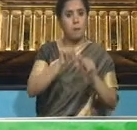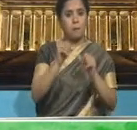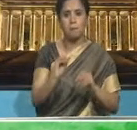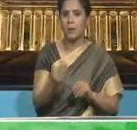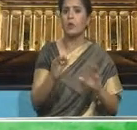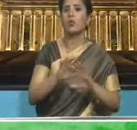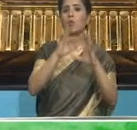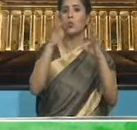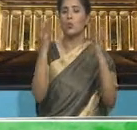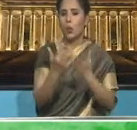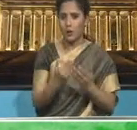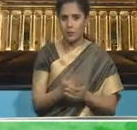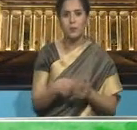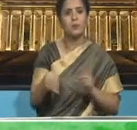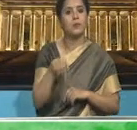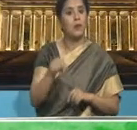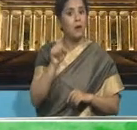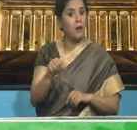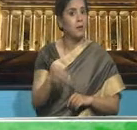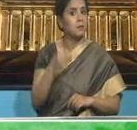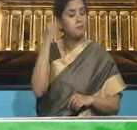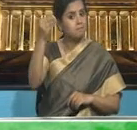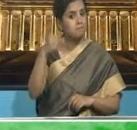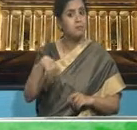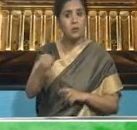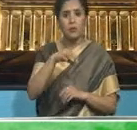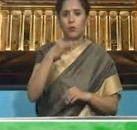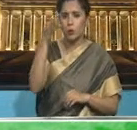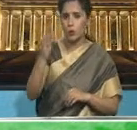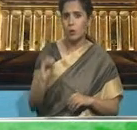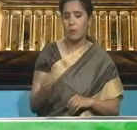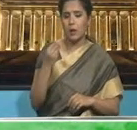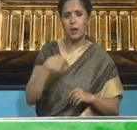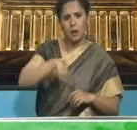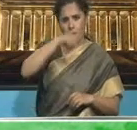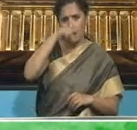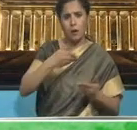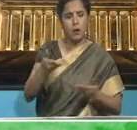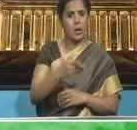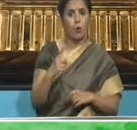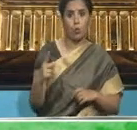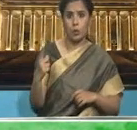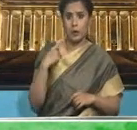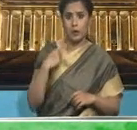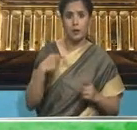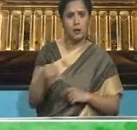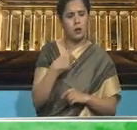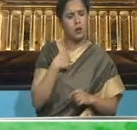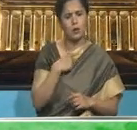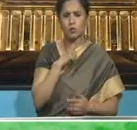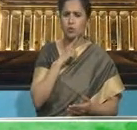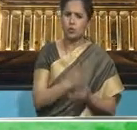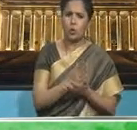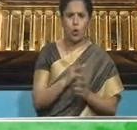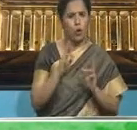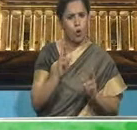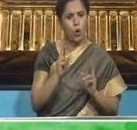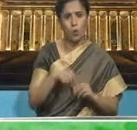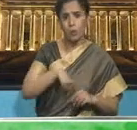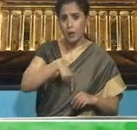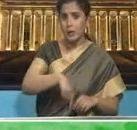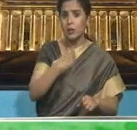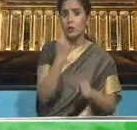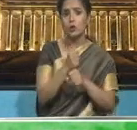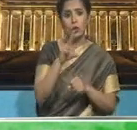world and a better future. Under India's leadership, I am sure G20 will be